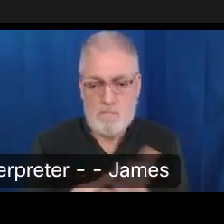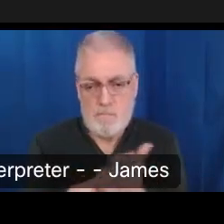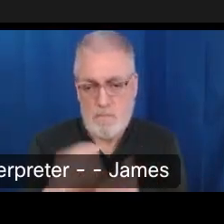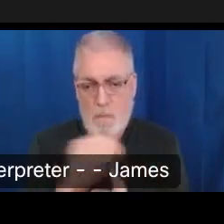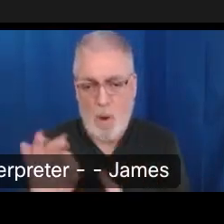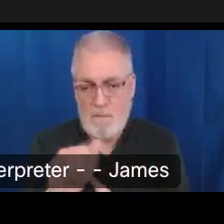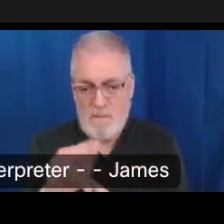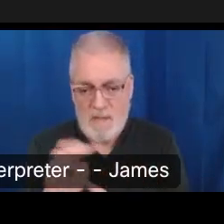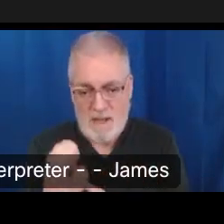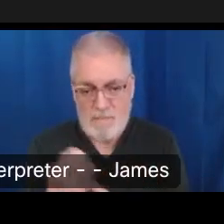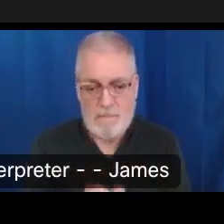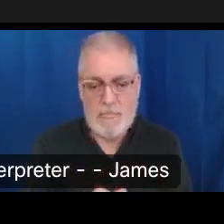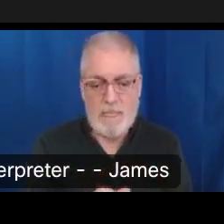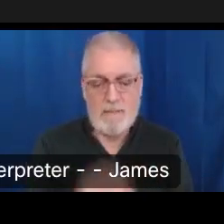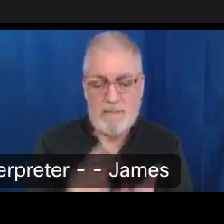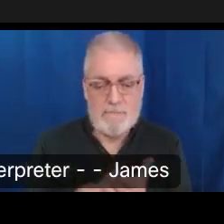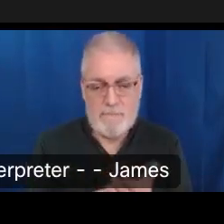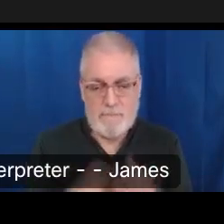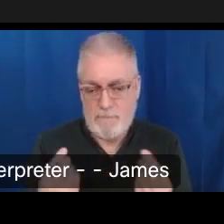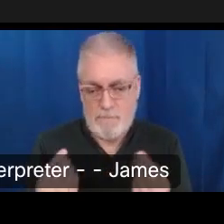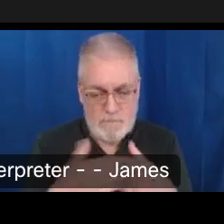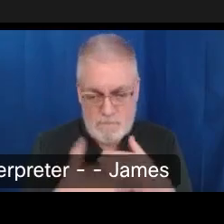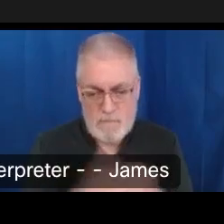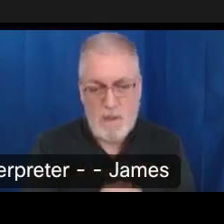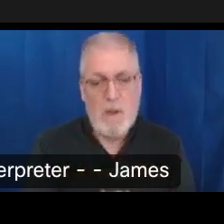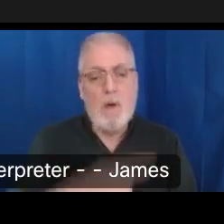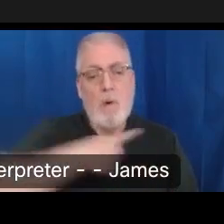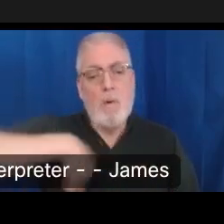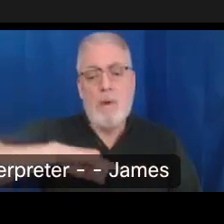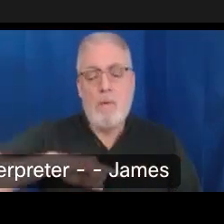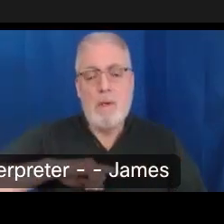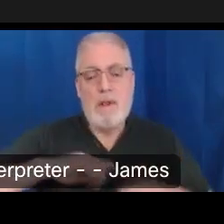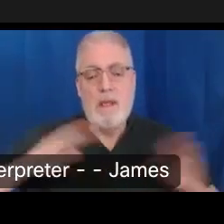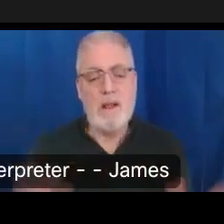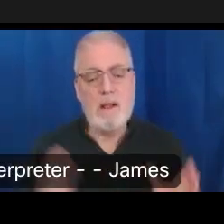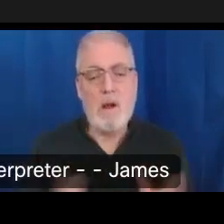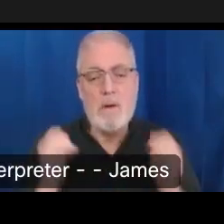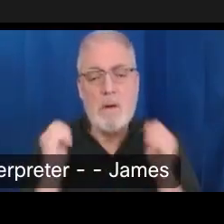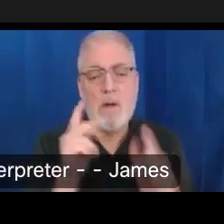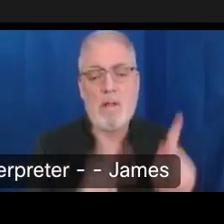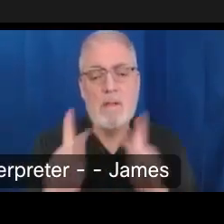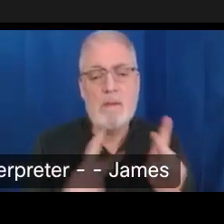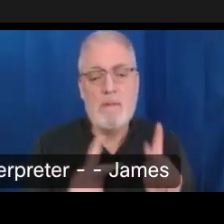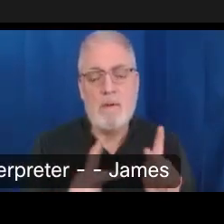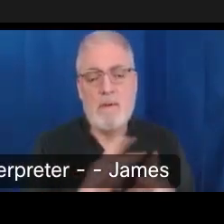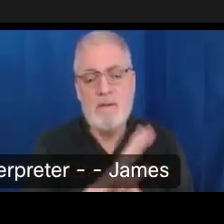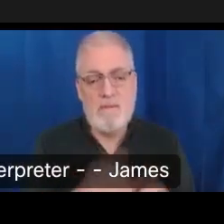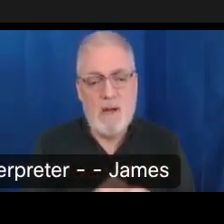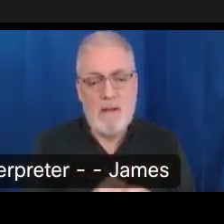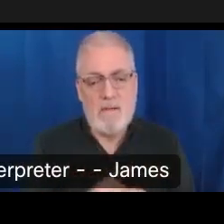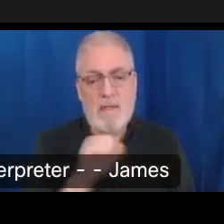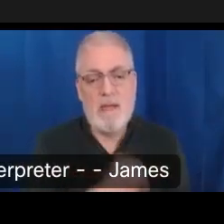moving forward. And we would encourage everybody who's part of the task force to attend the lighting campaign